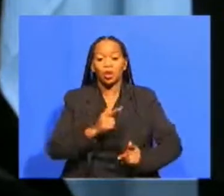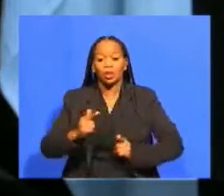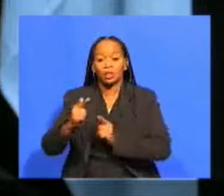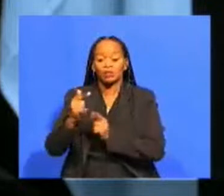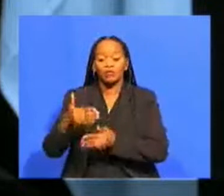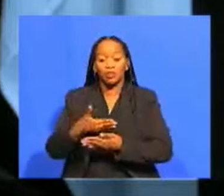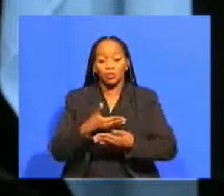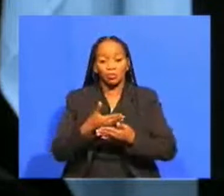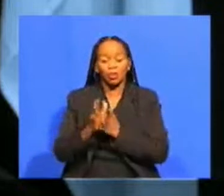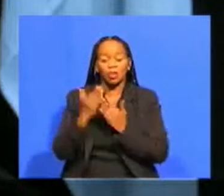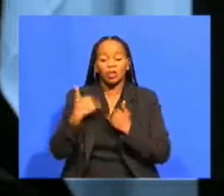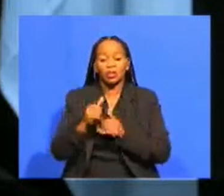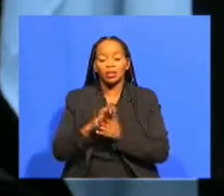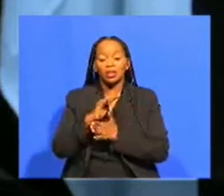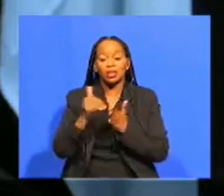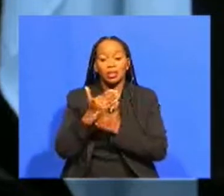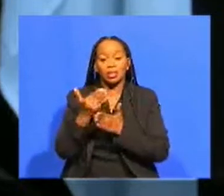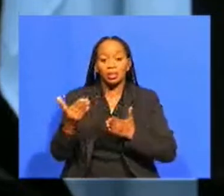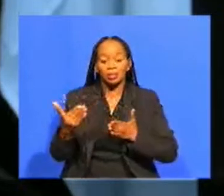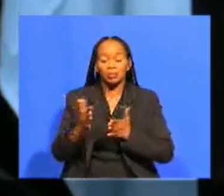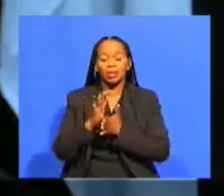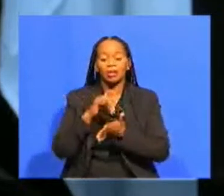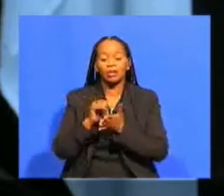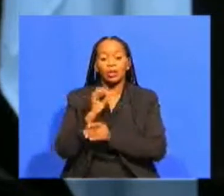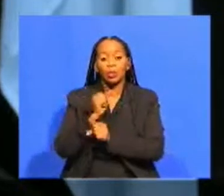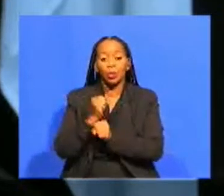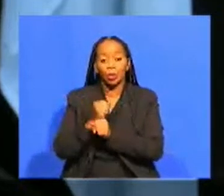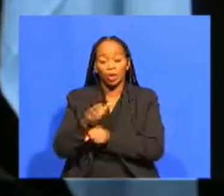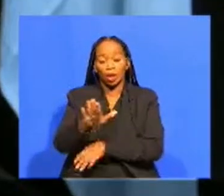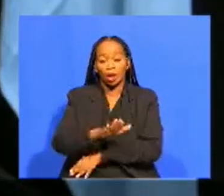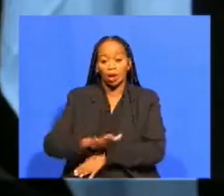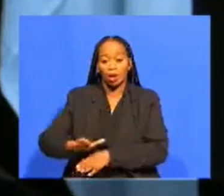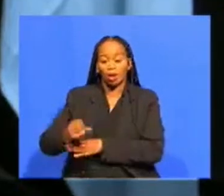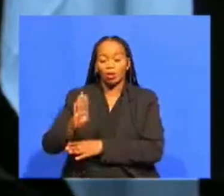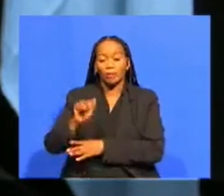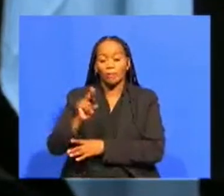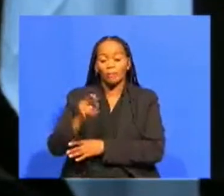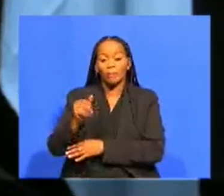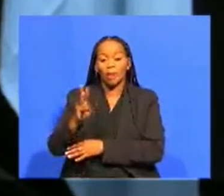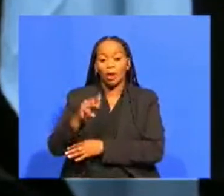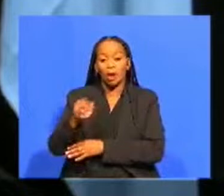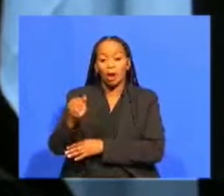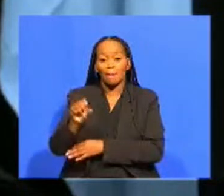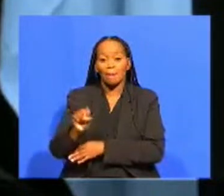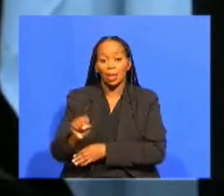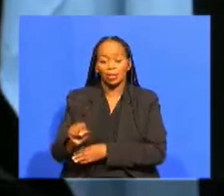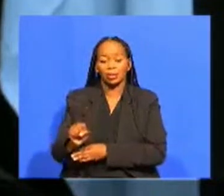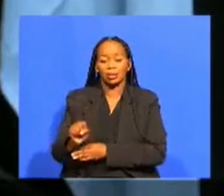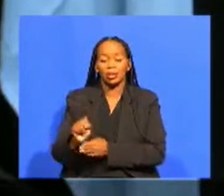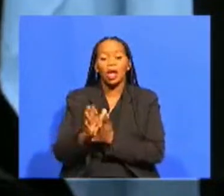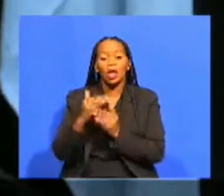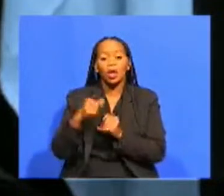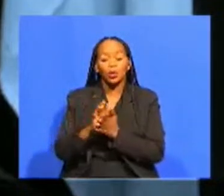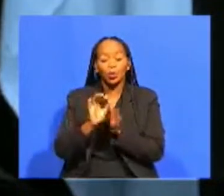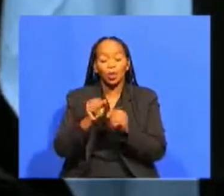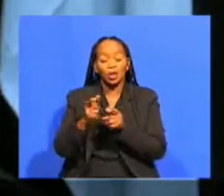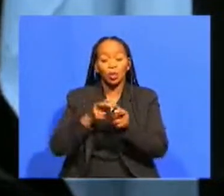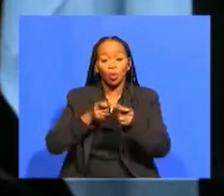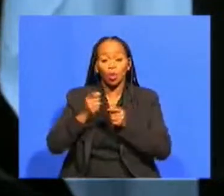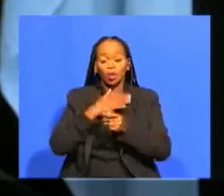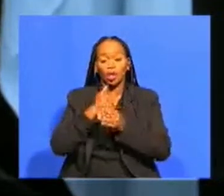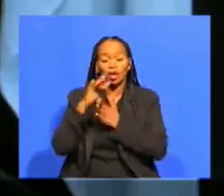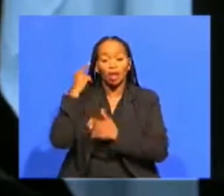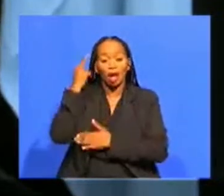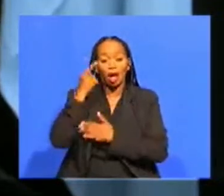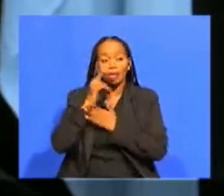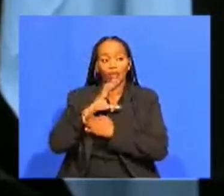So there's a body of work in the Bahamas on the subject matter, and we have been able to arrest it, and I think